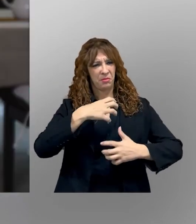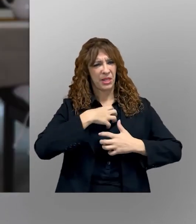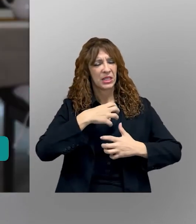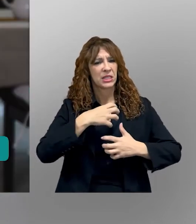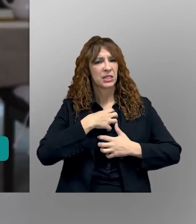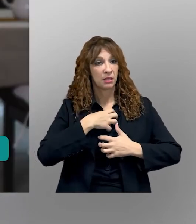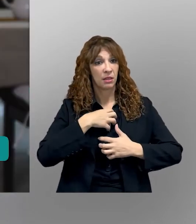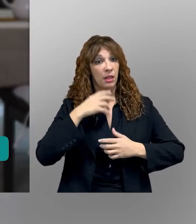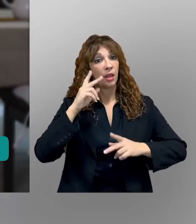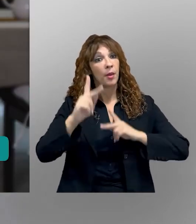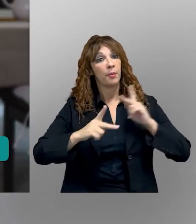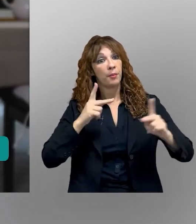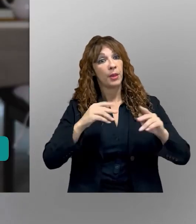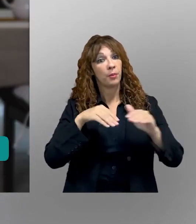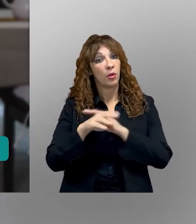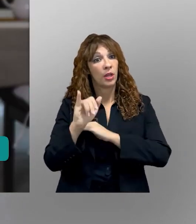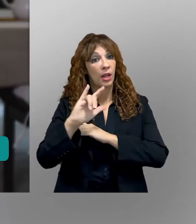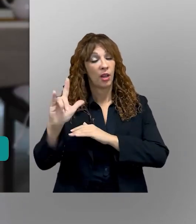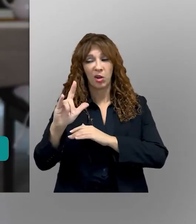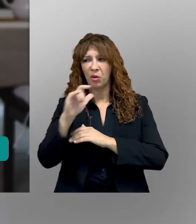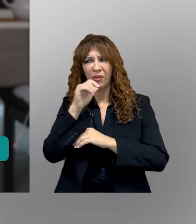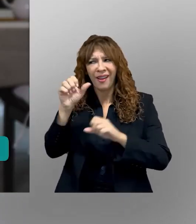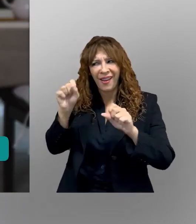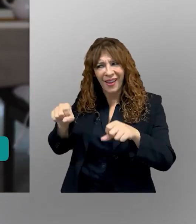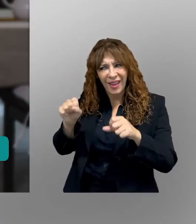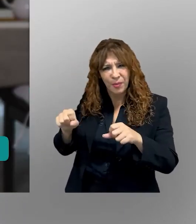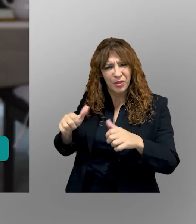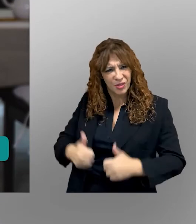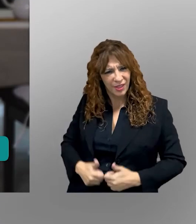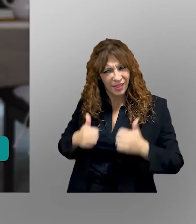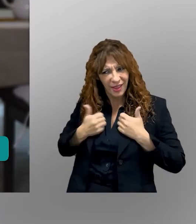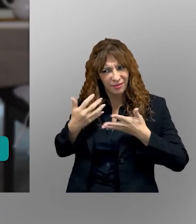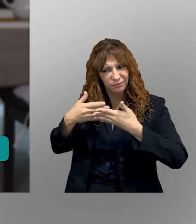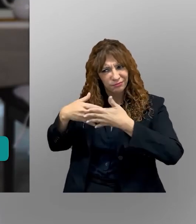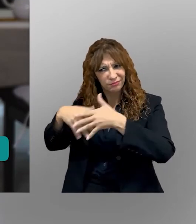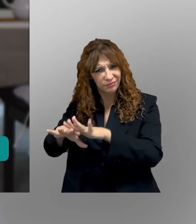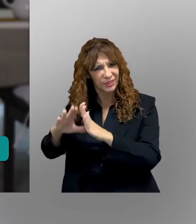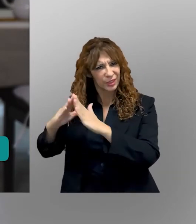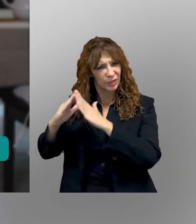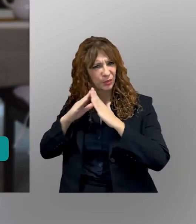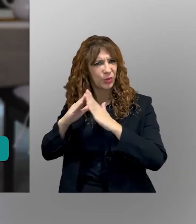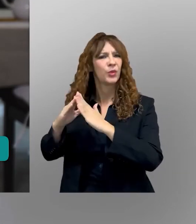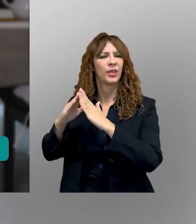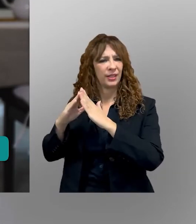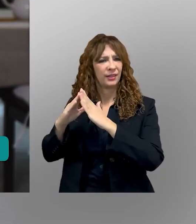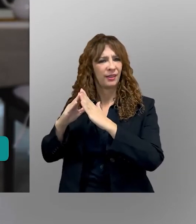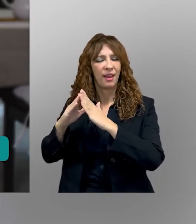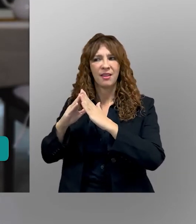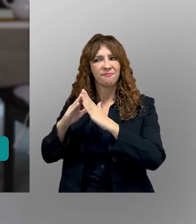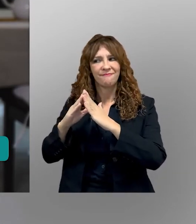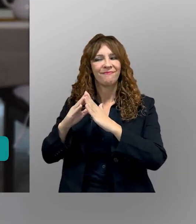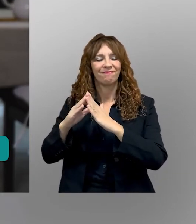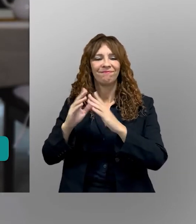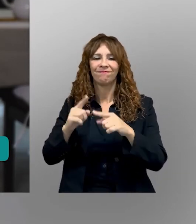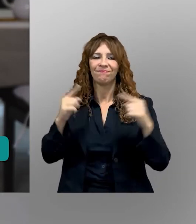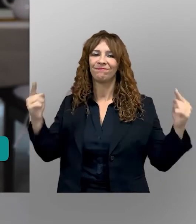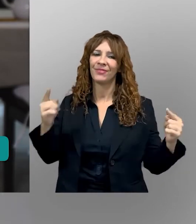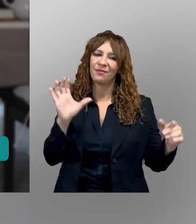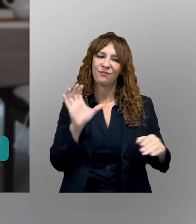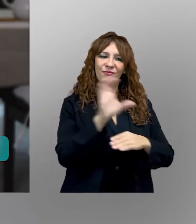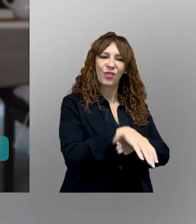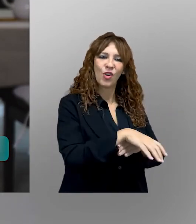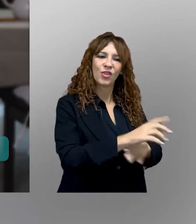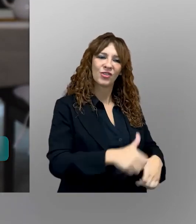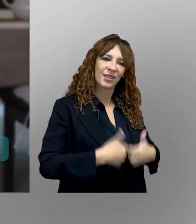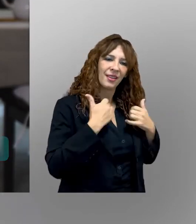complaints about people in Illinois being unable to live in community settings and being forced